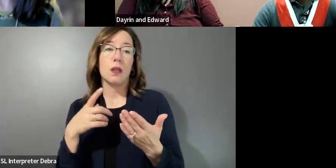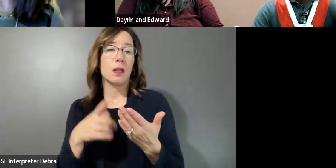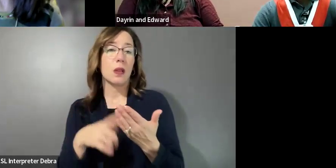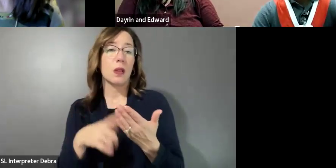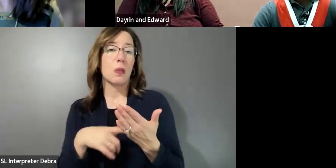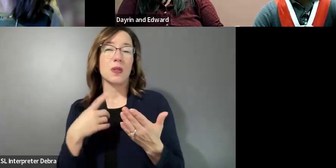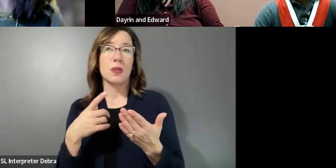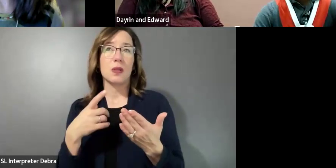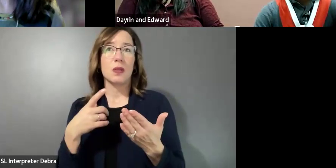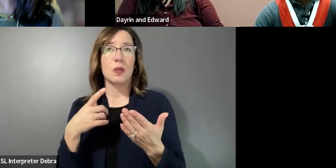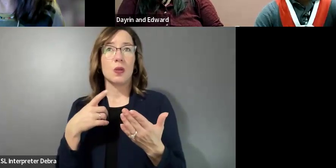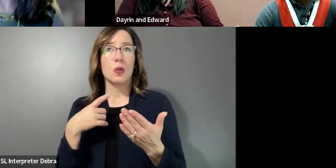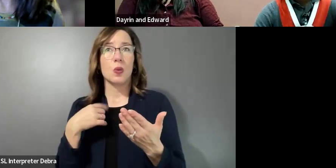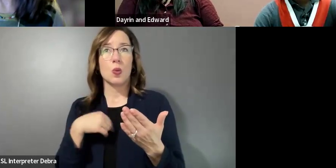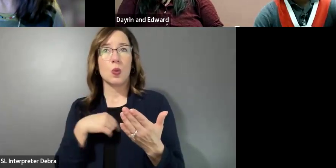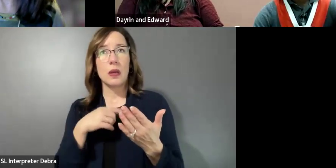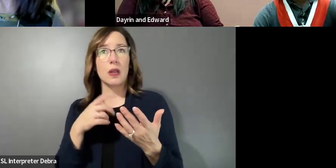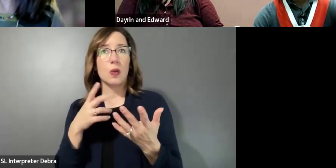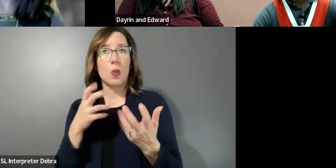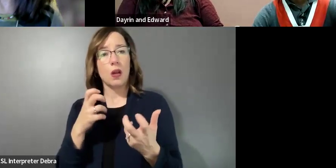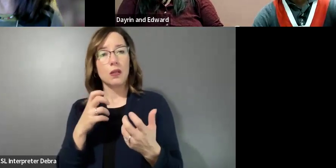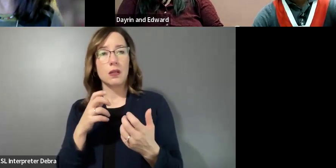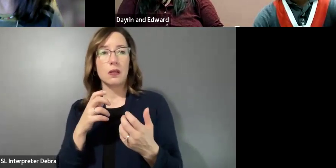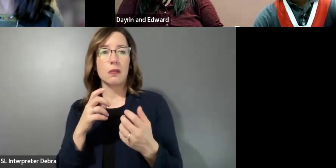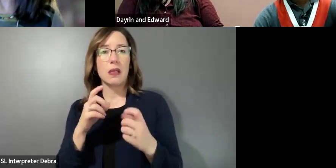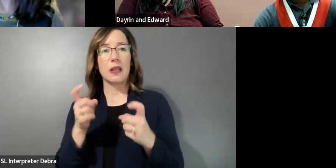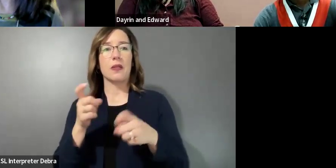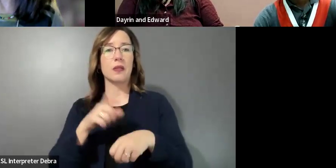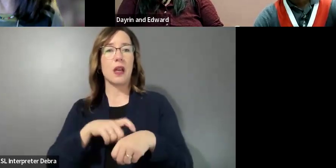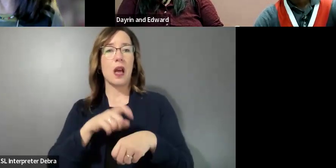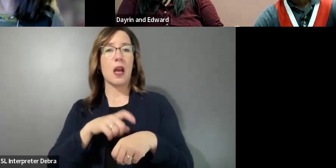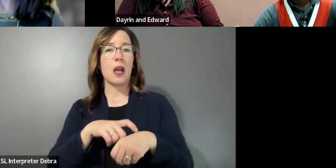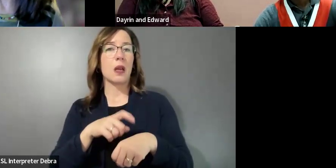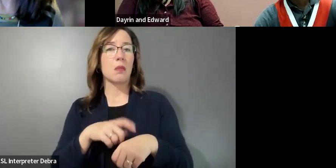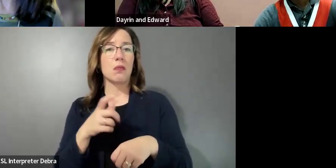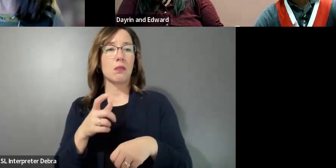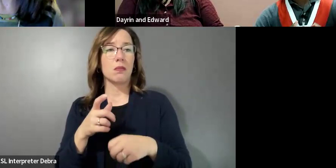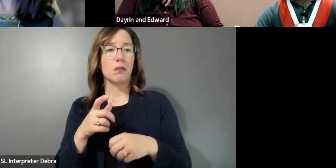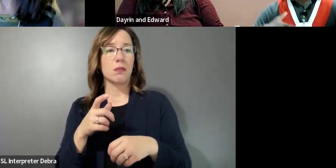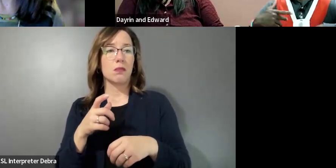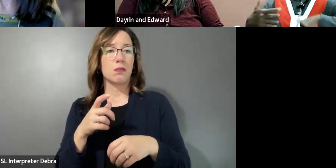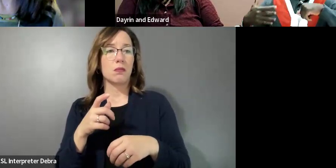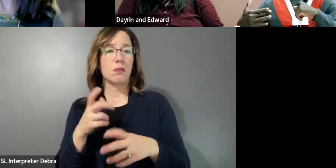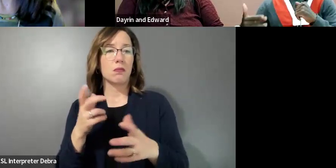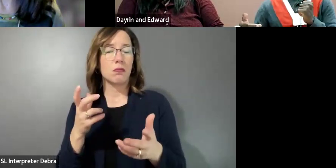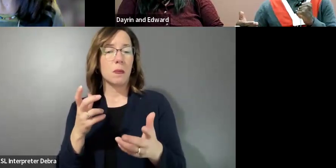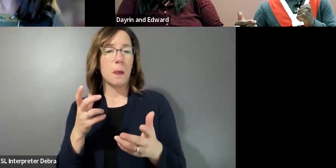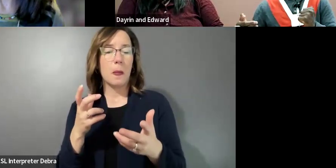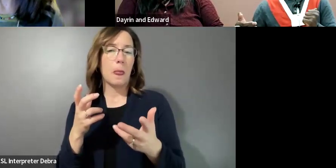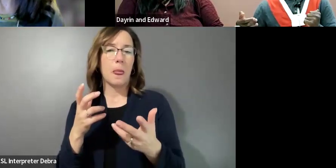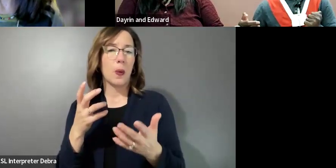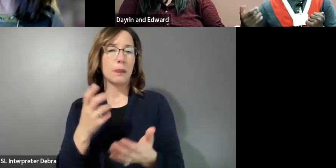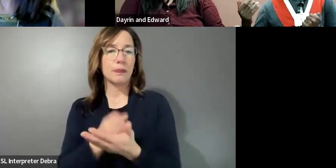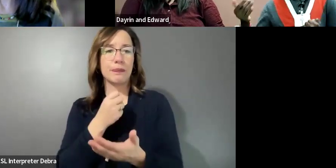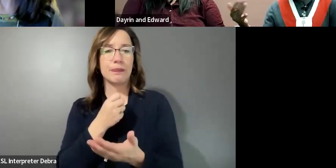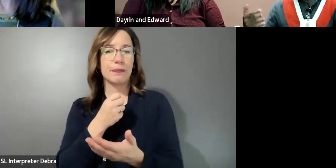will give you the time to speak up. Sometimes they don't have time. So it's always good to know